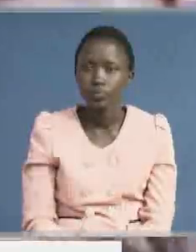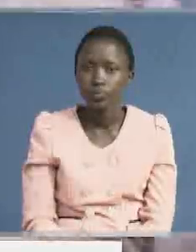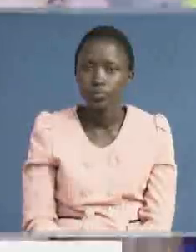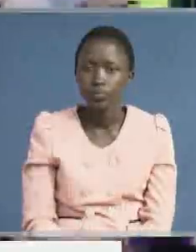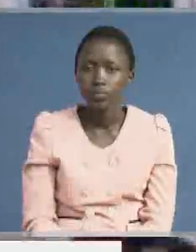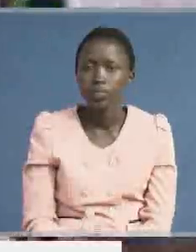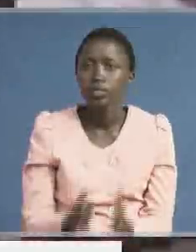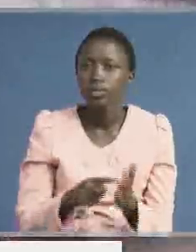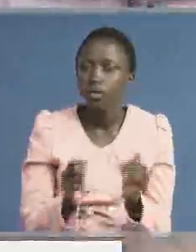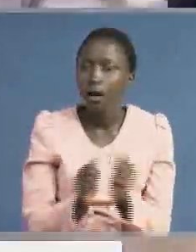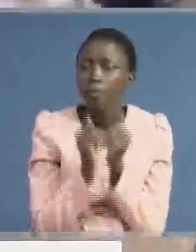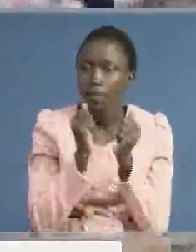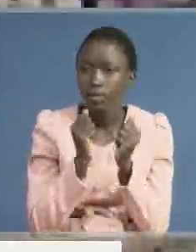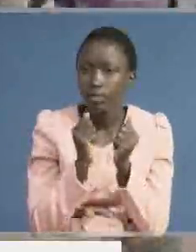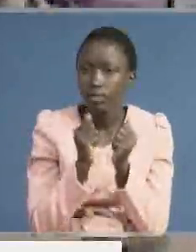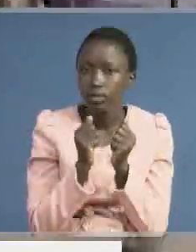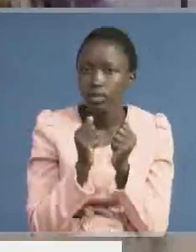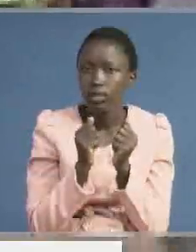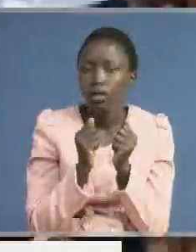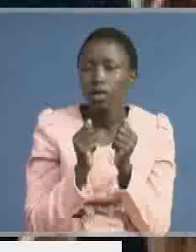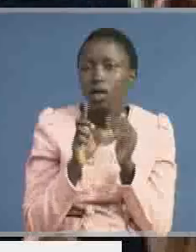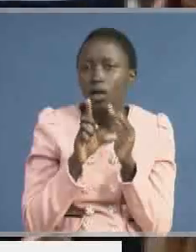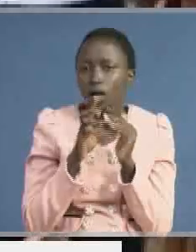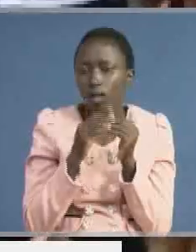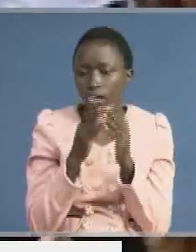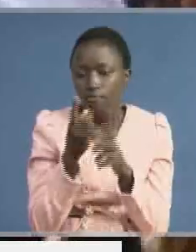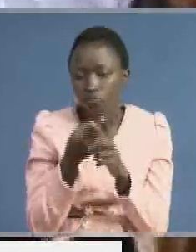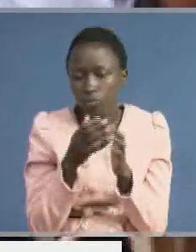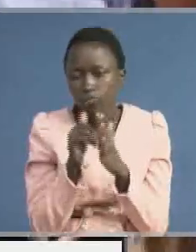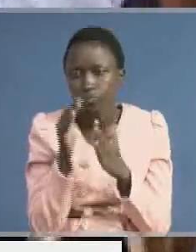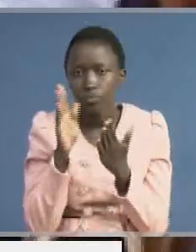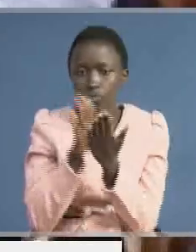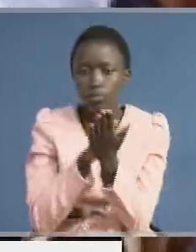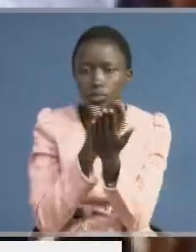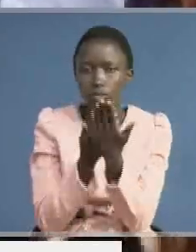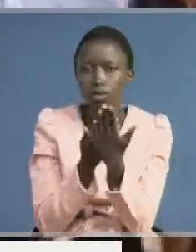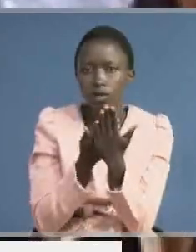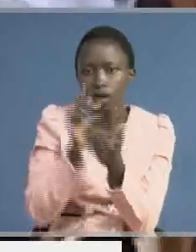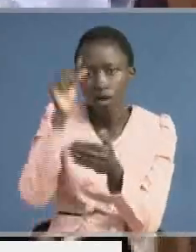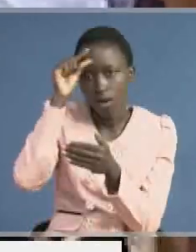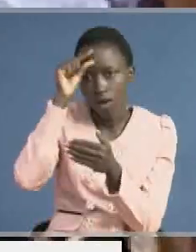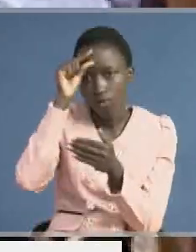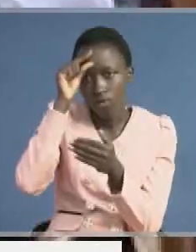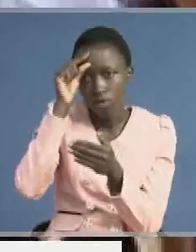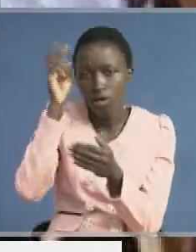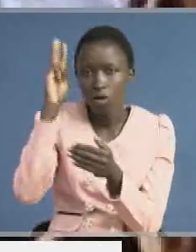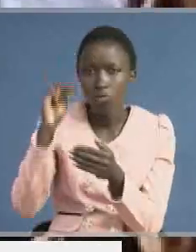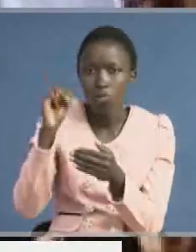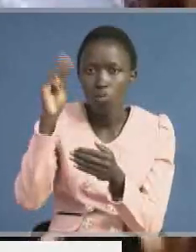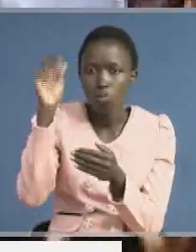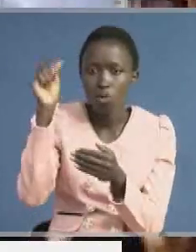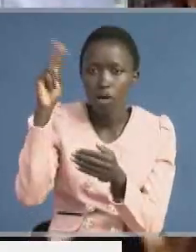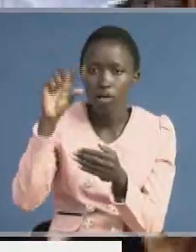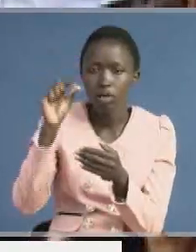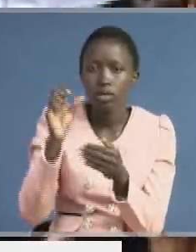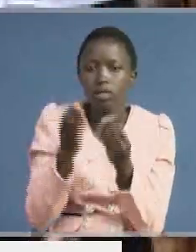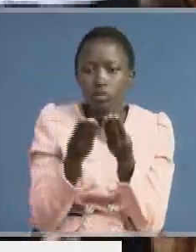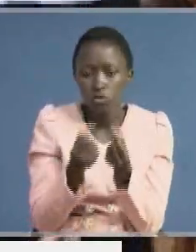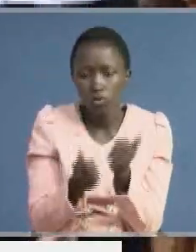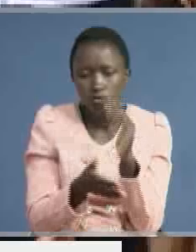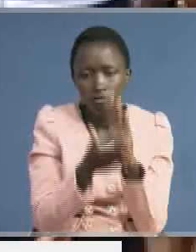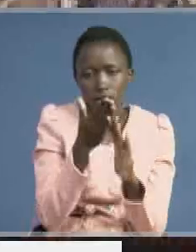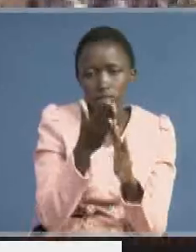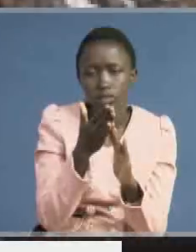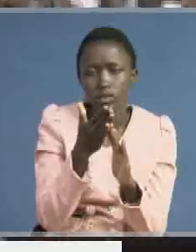this comes even as legislators from Rana County have appealed to govern among you a rear to solve the water crisis in the county with